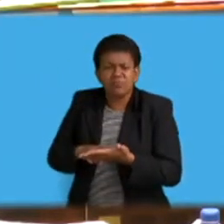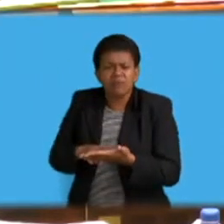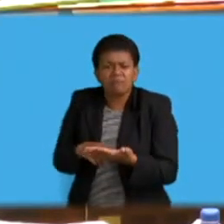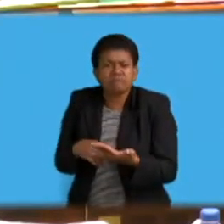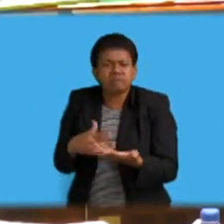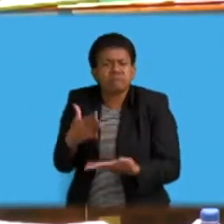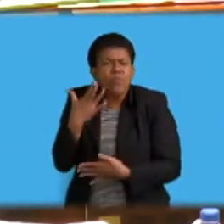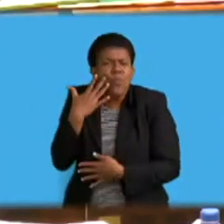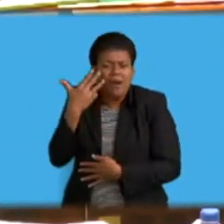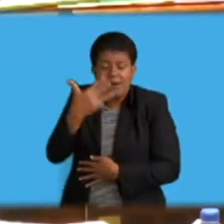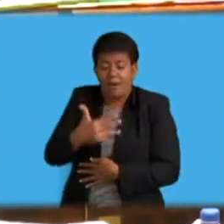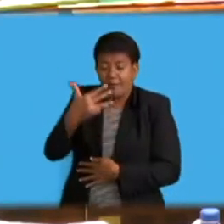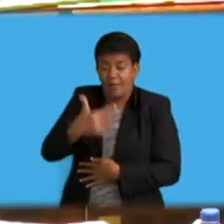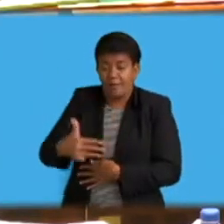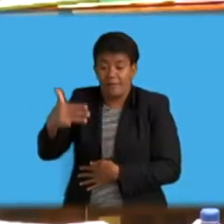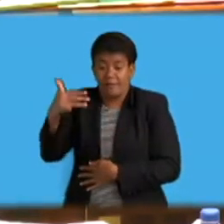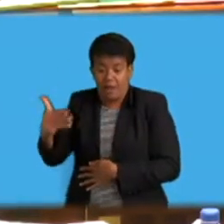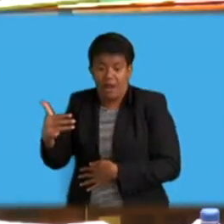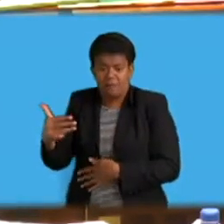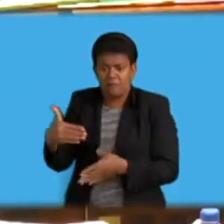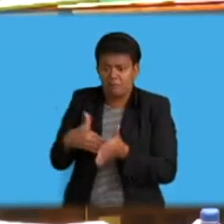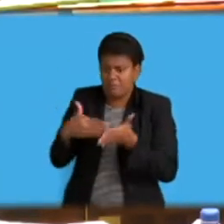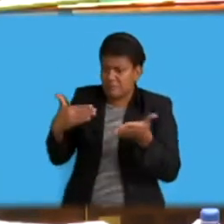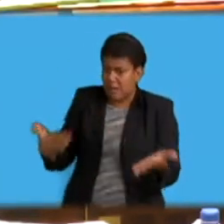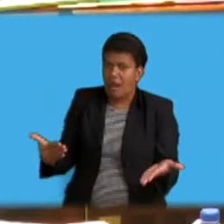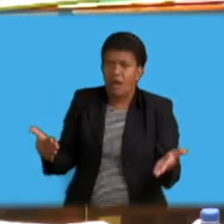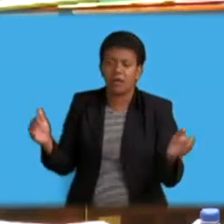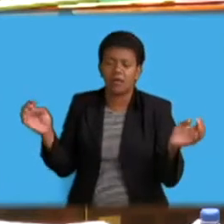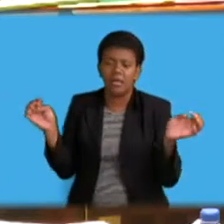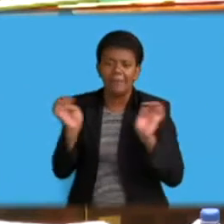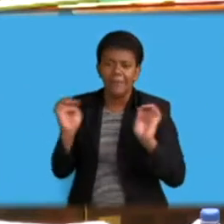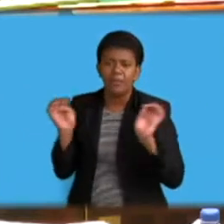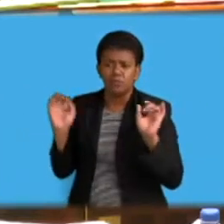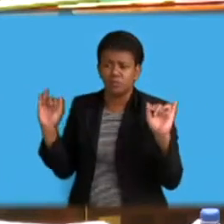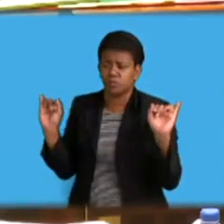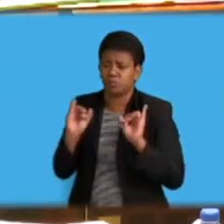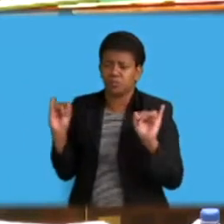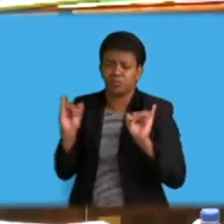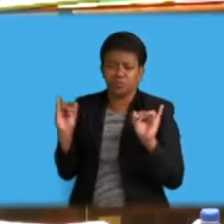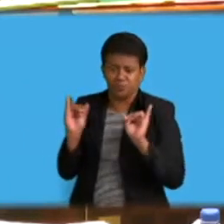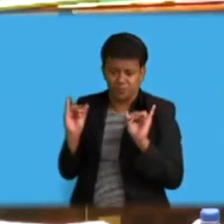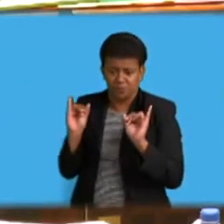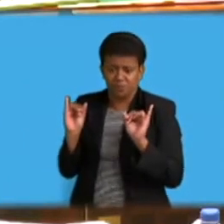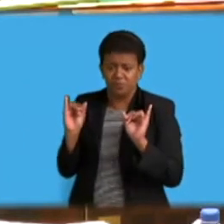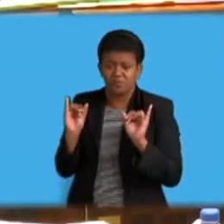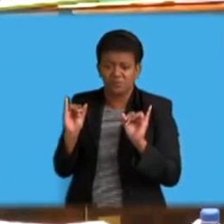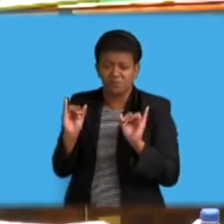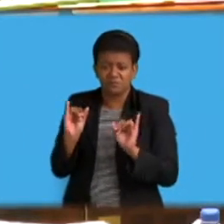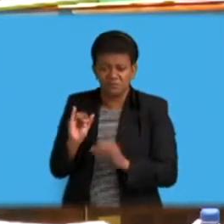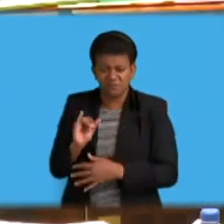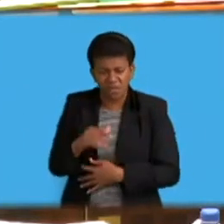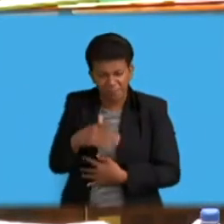an urgent priority. Unfortunately for this minister, his